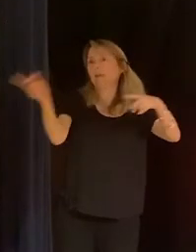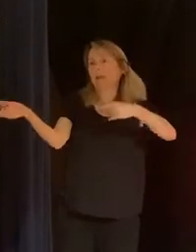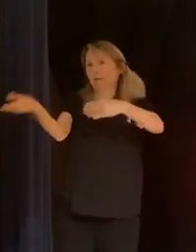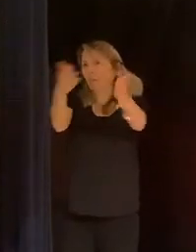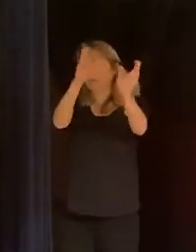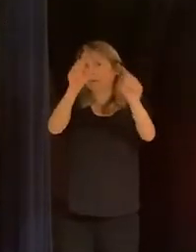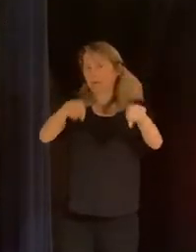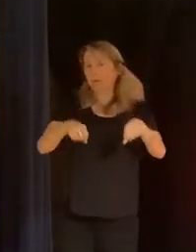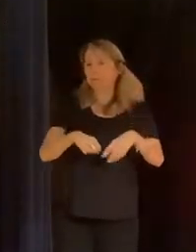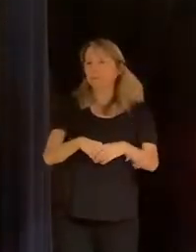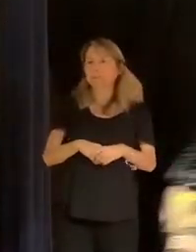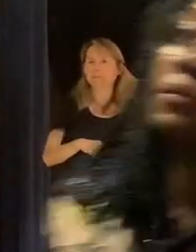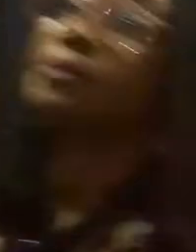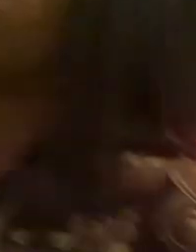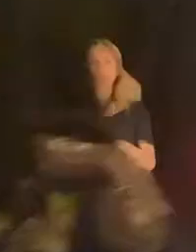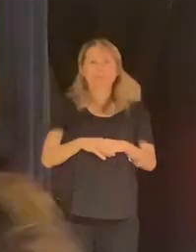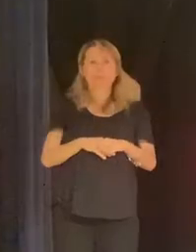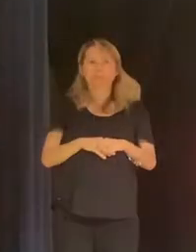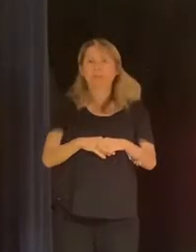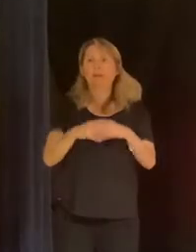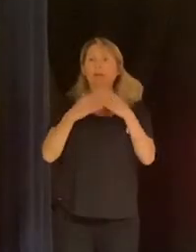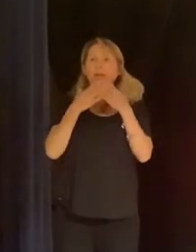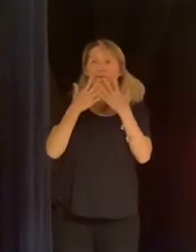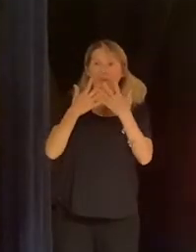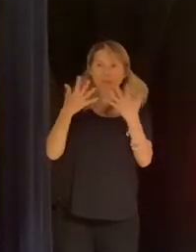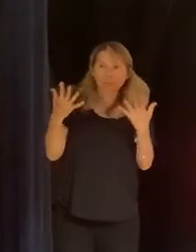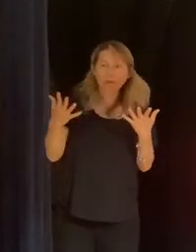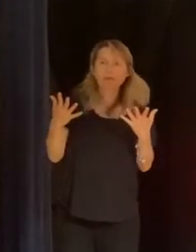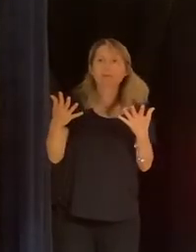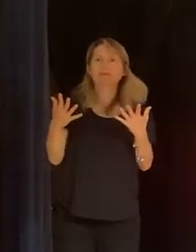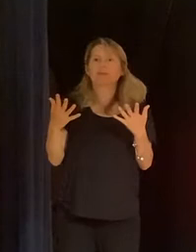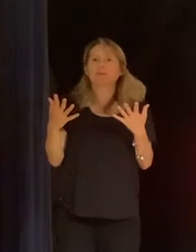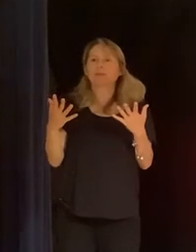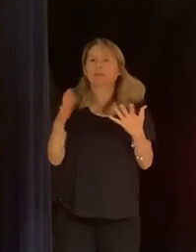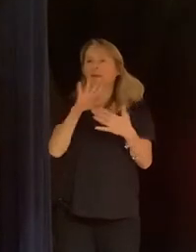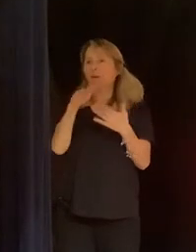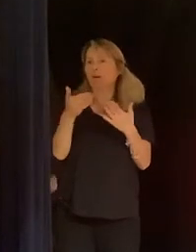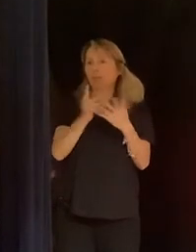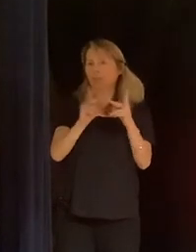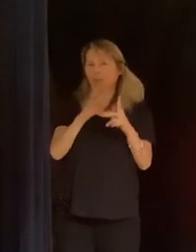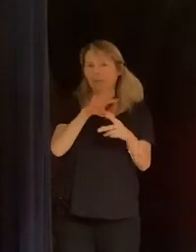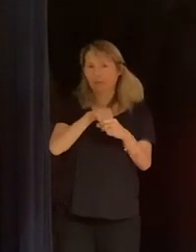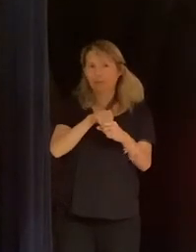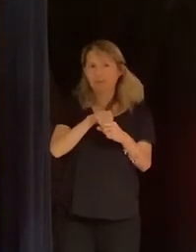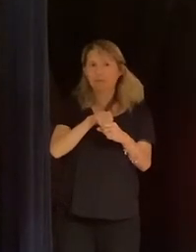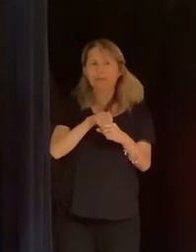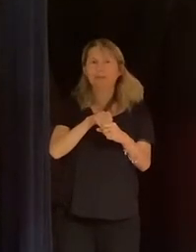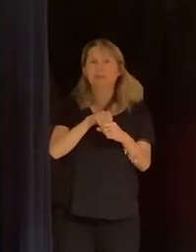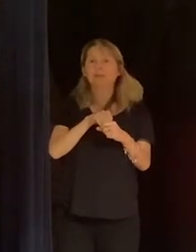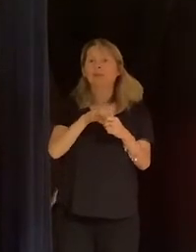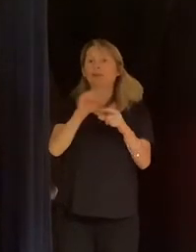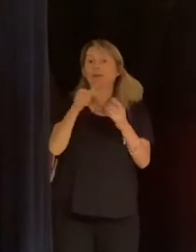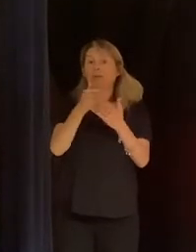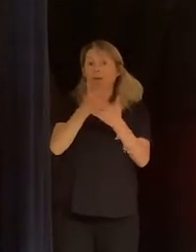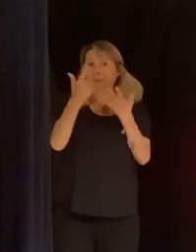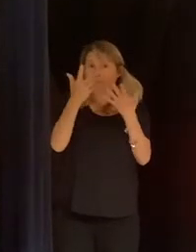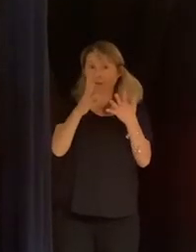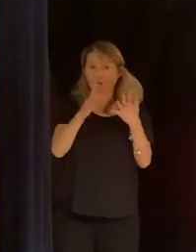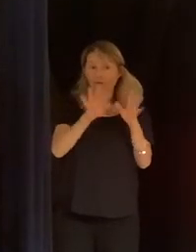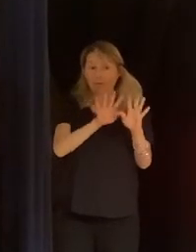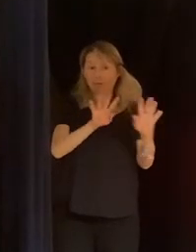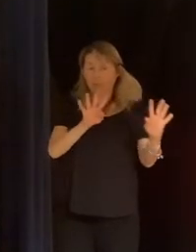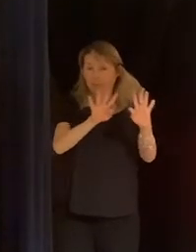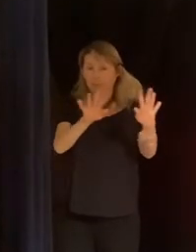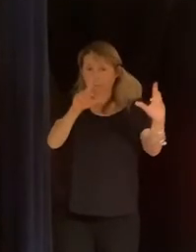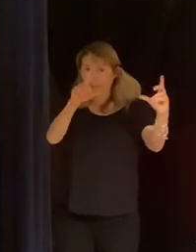leaves the auditorium. Thank you so much to everyone for participating. After all the graduates have completed their